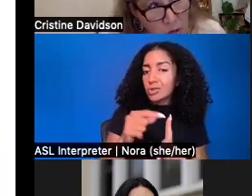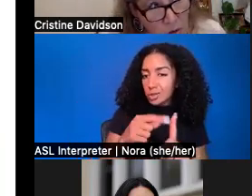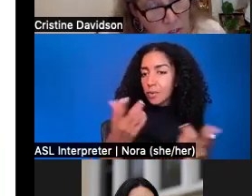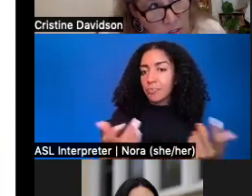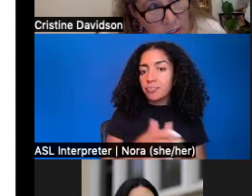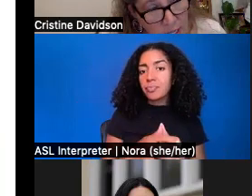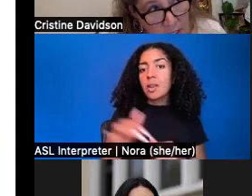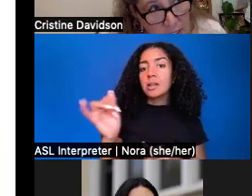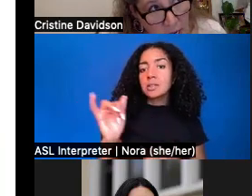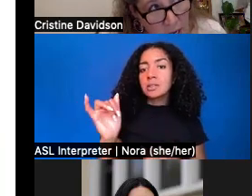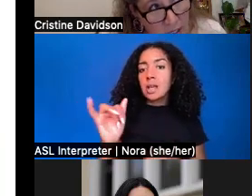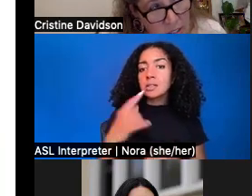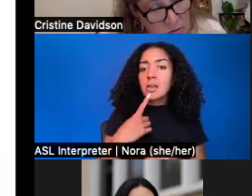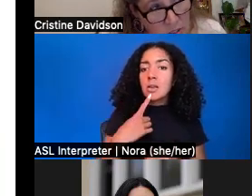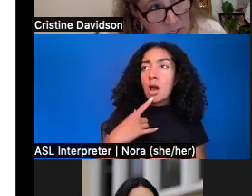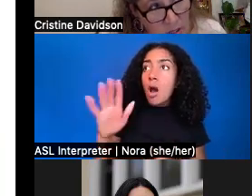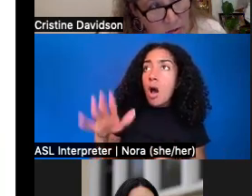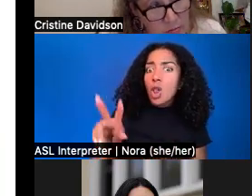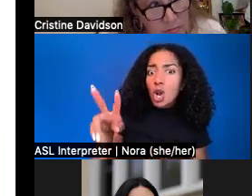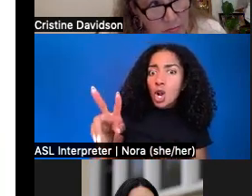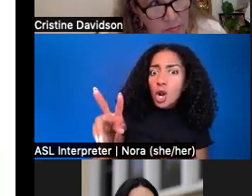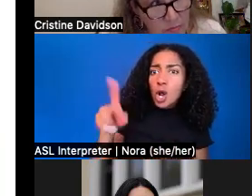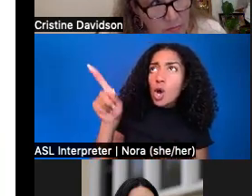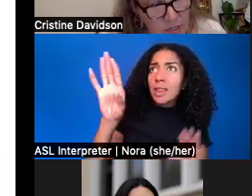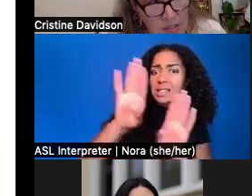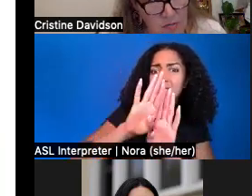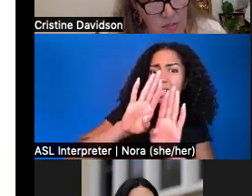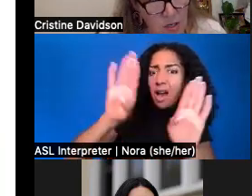holy smokes, look at that sky. It's really